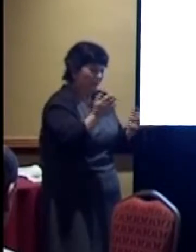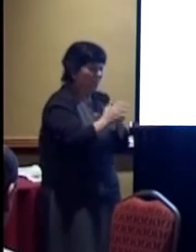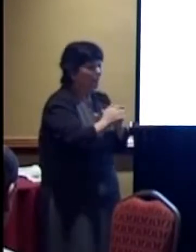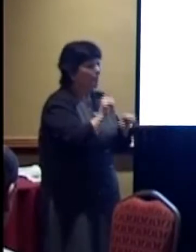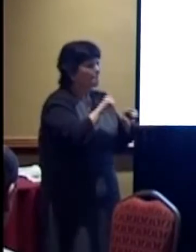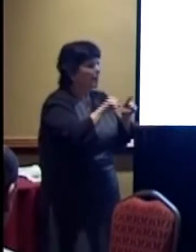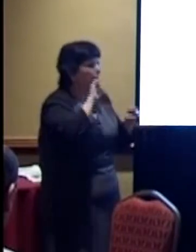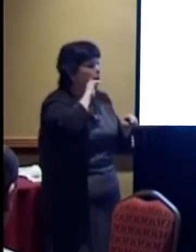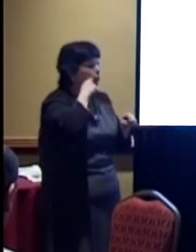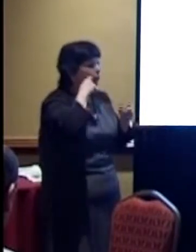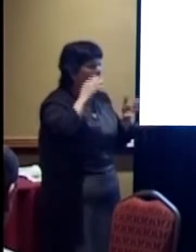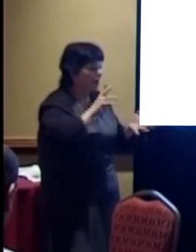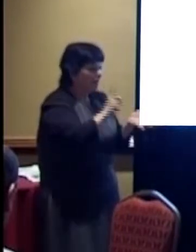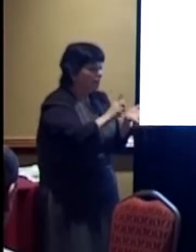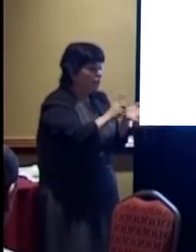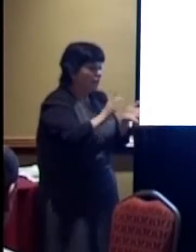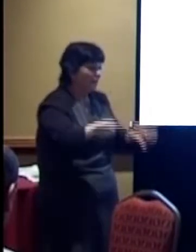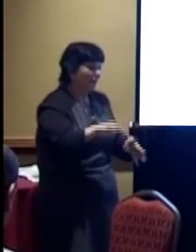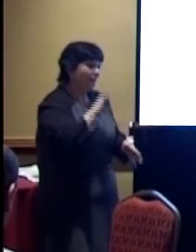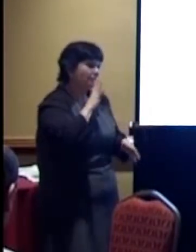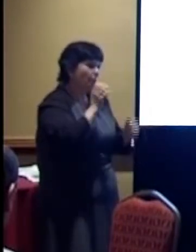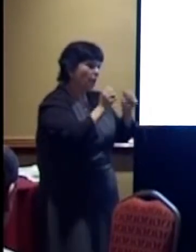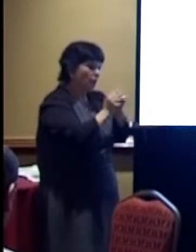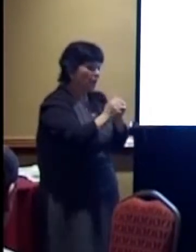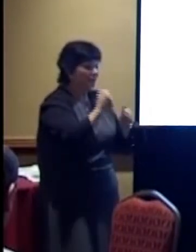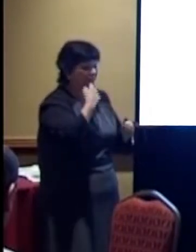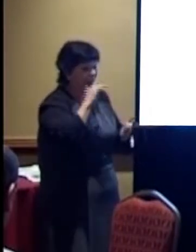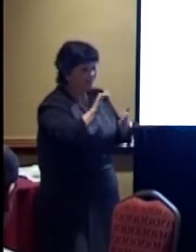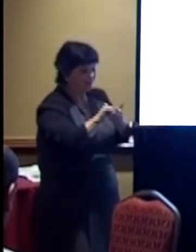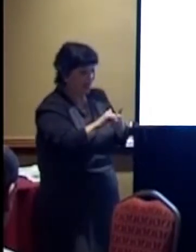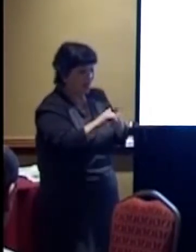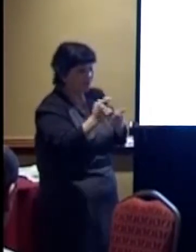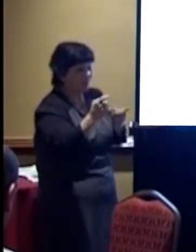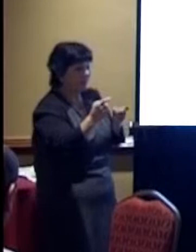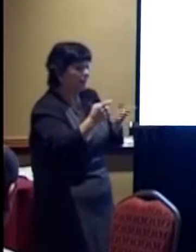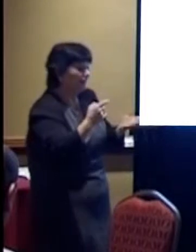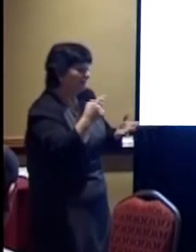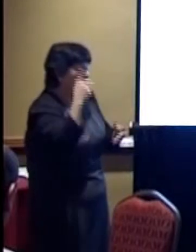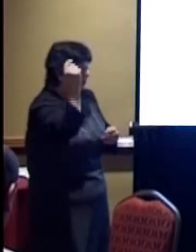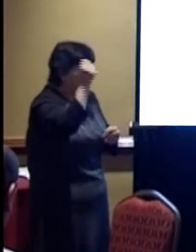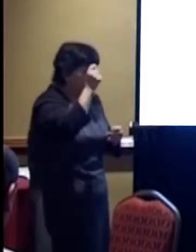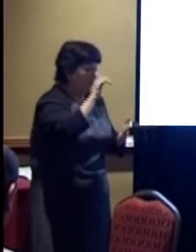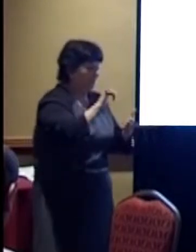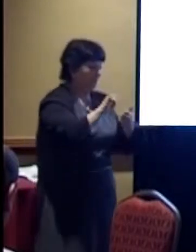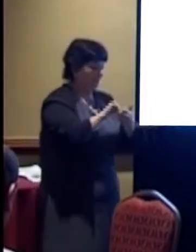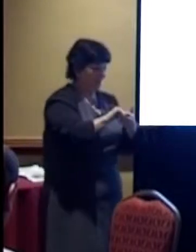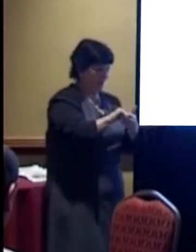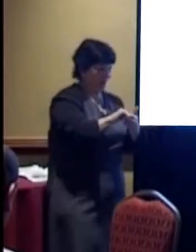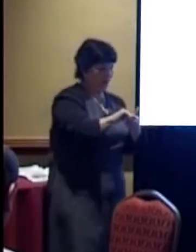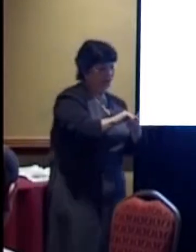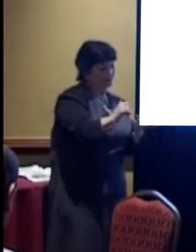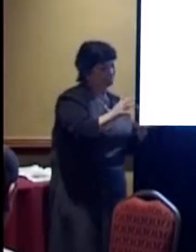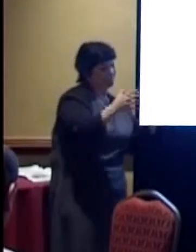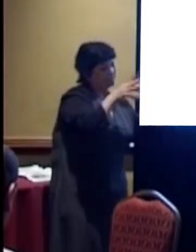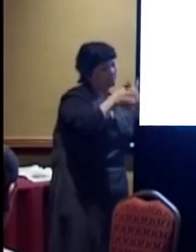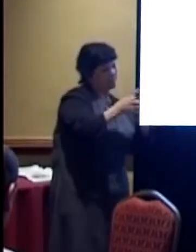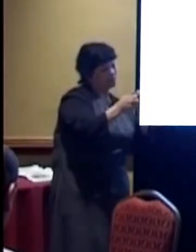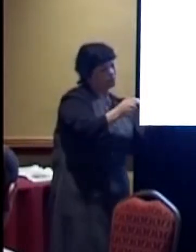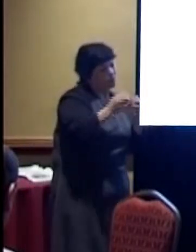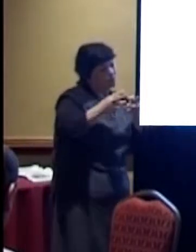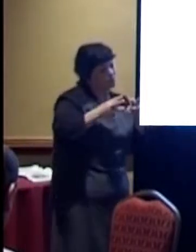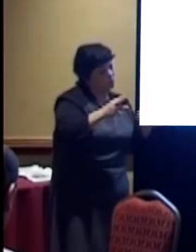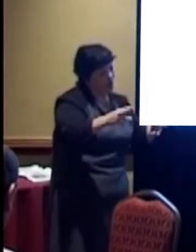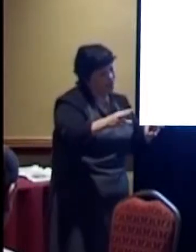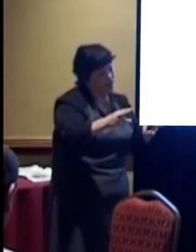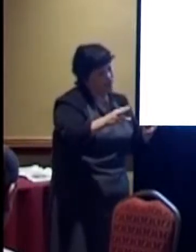but neurologists that I've spoken with say that the operating theory is that it has something to do with the